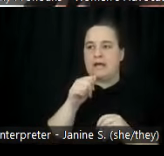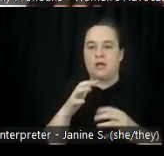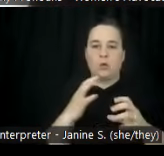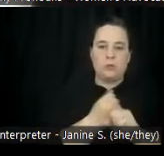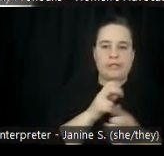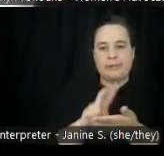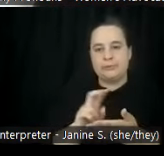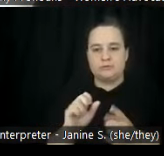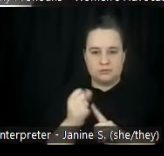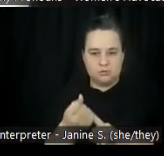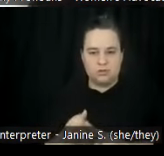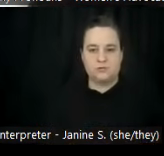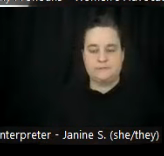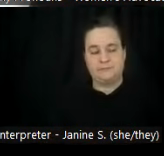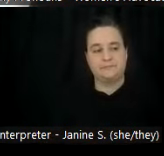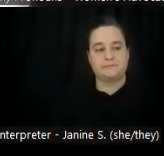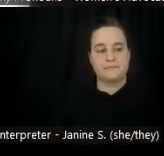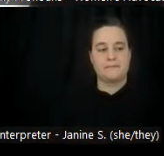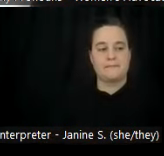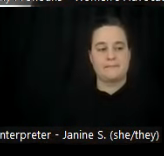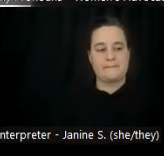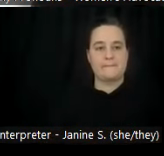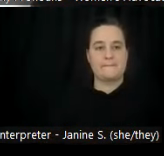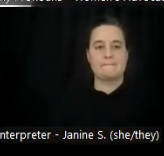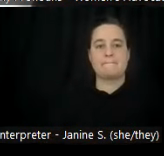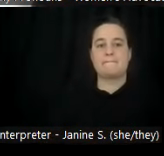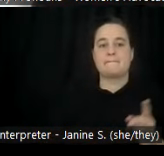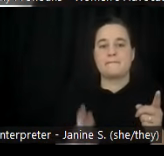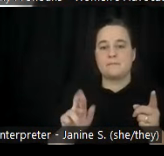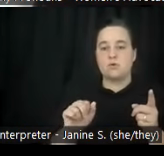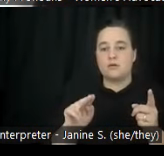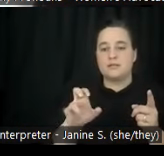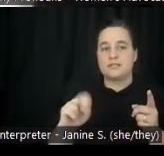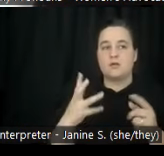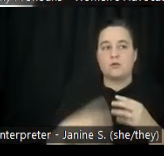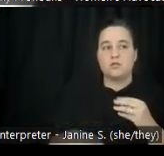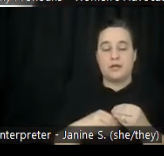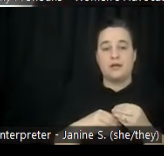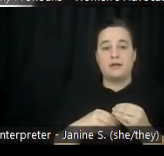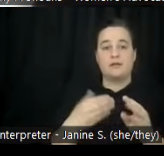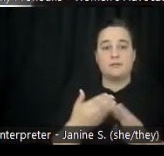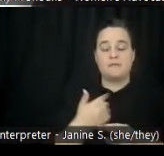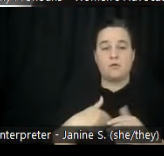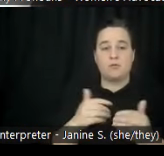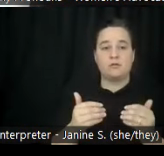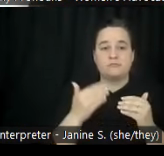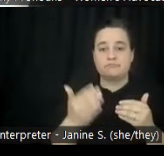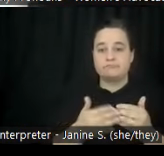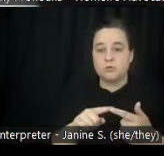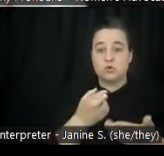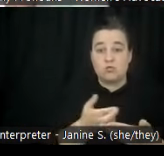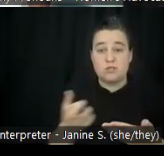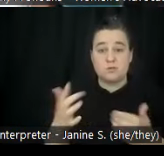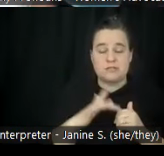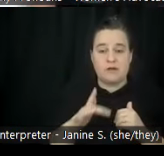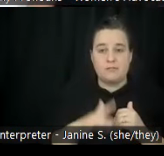win over the other person. Yeah, and one thing I just wanted to add before we kind of move into resources,